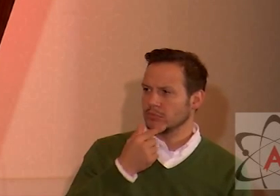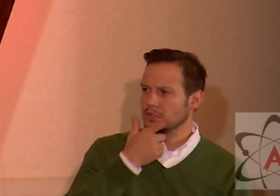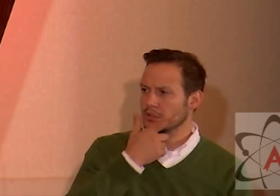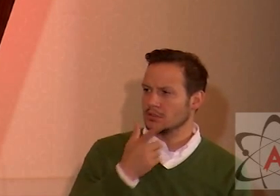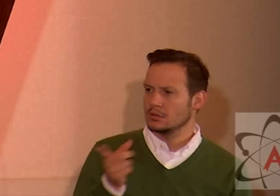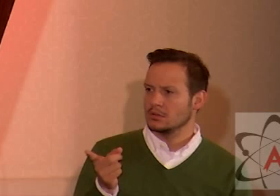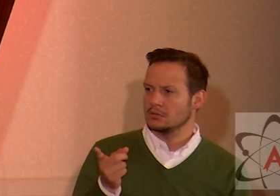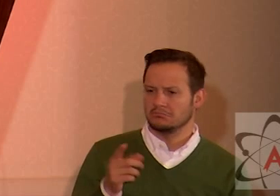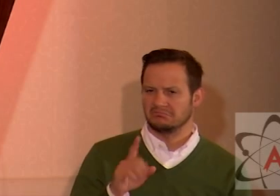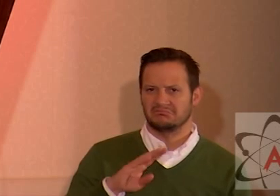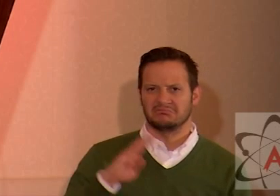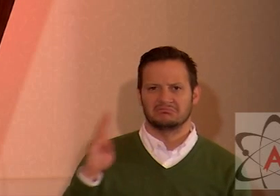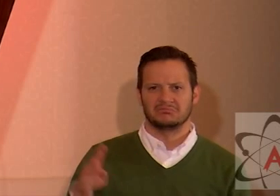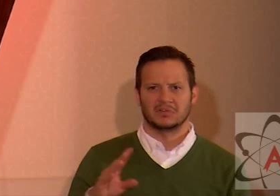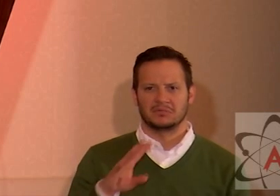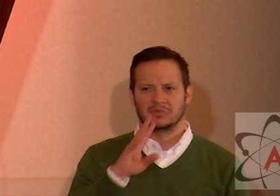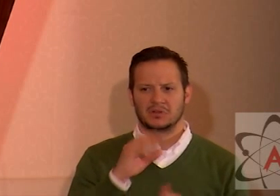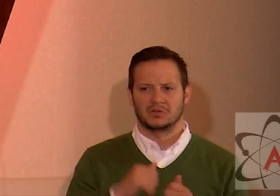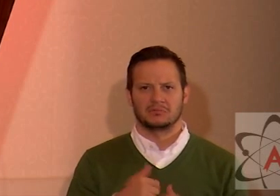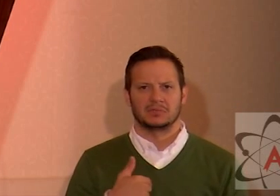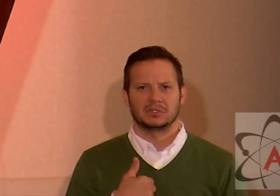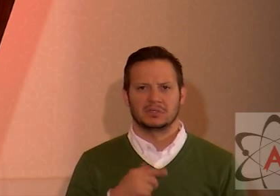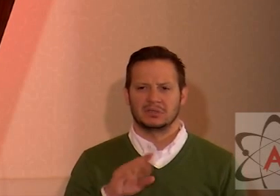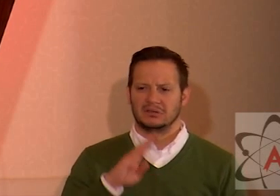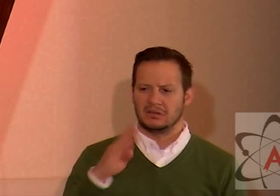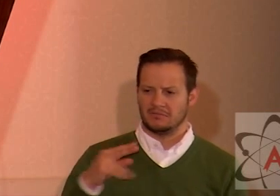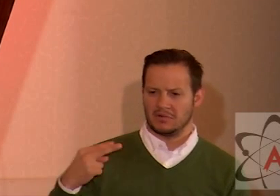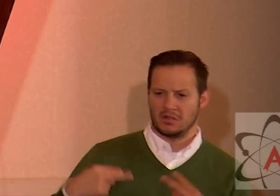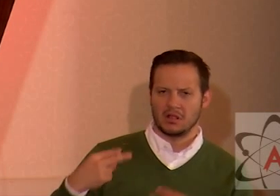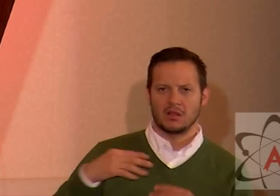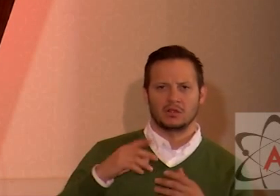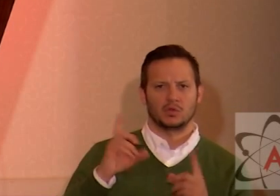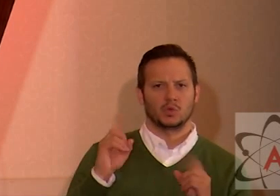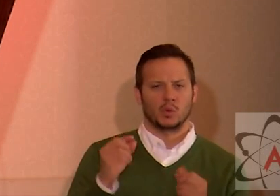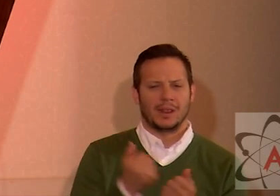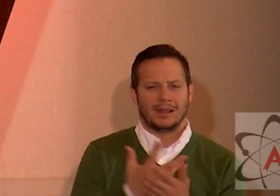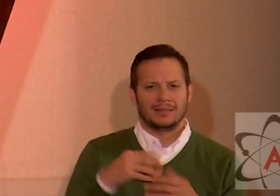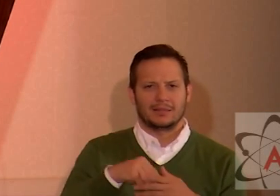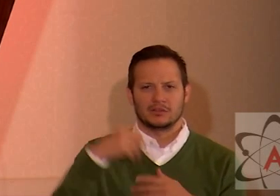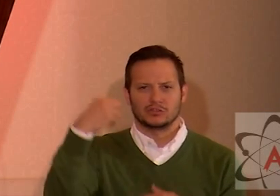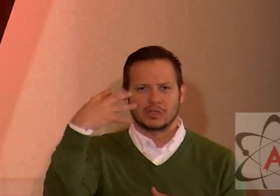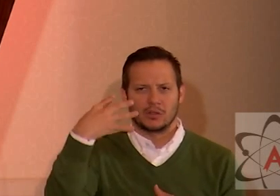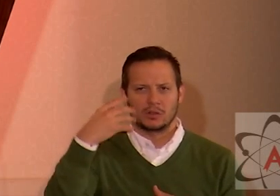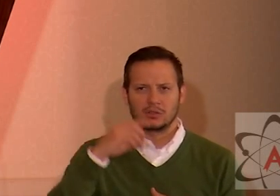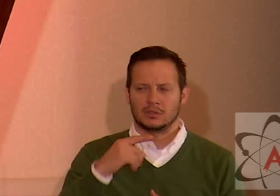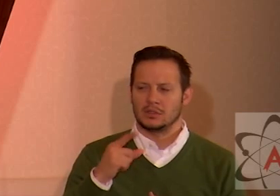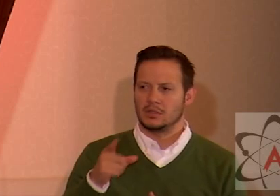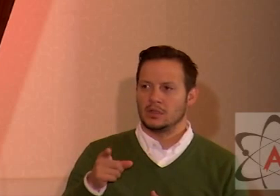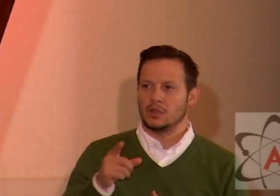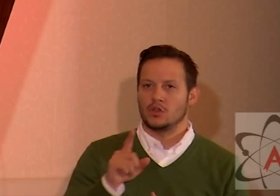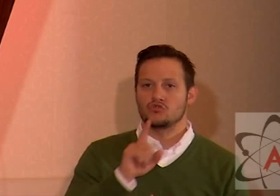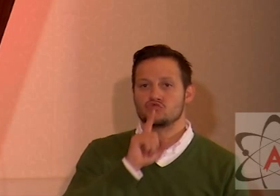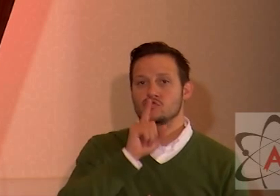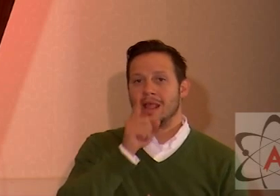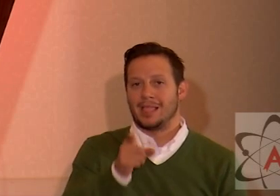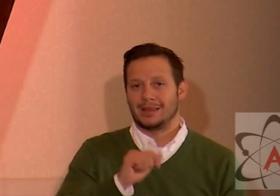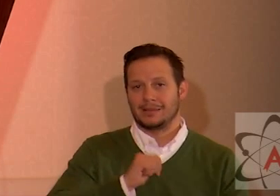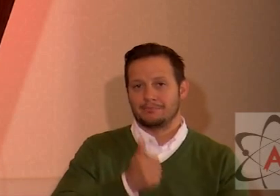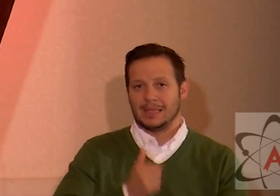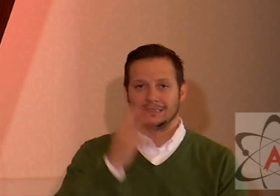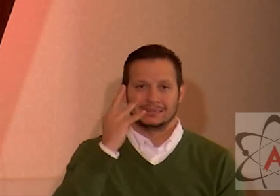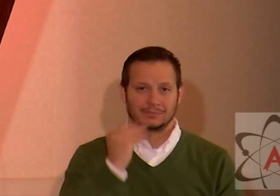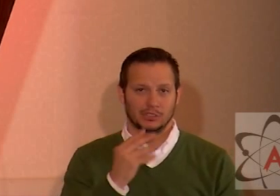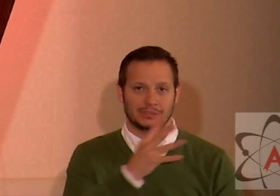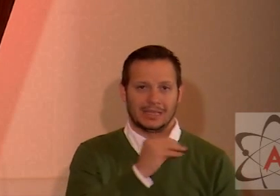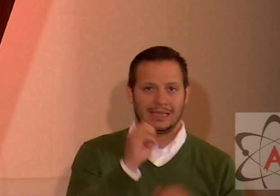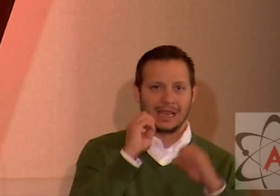person has not tried to seduce him in the shower, not even once. See, reality-based experience and education